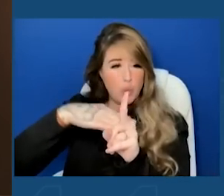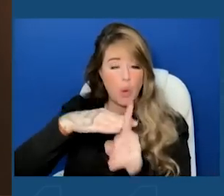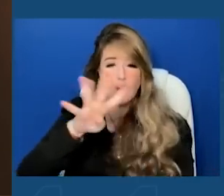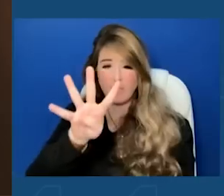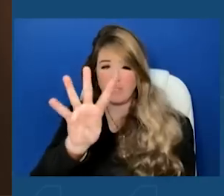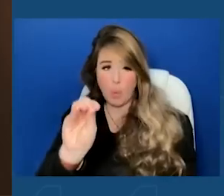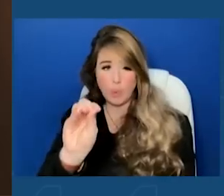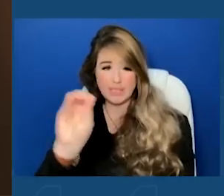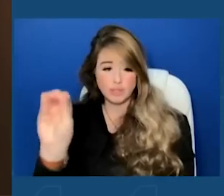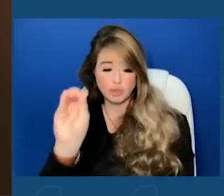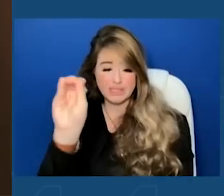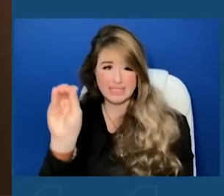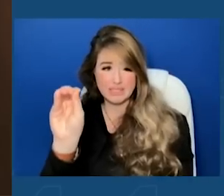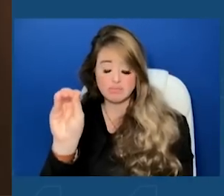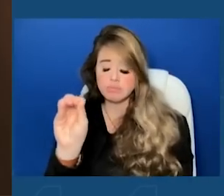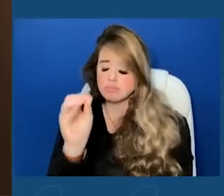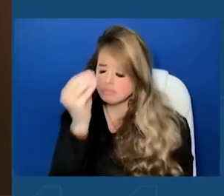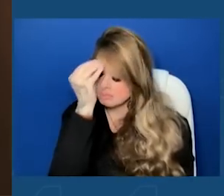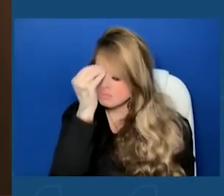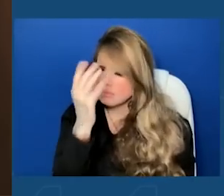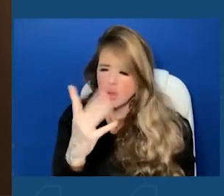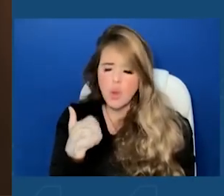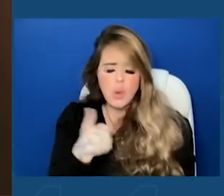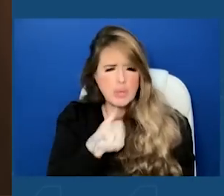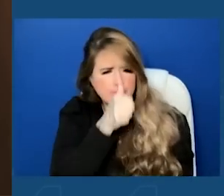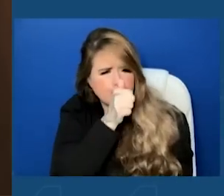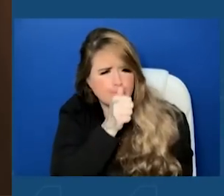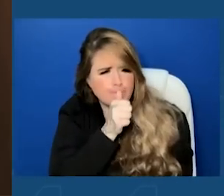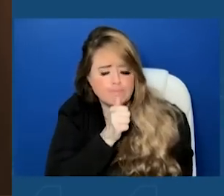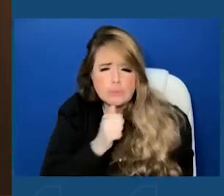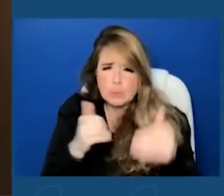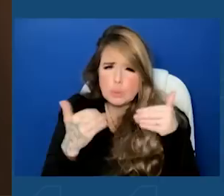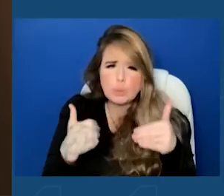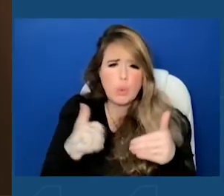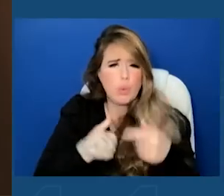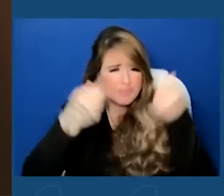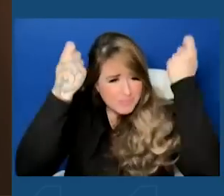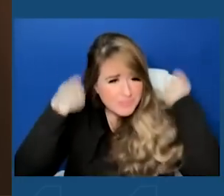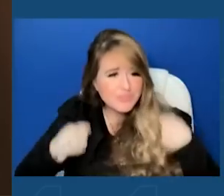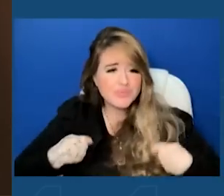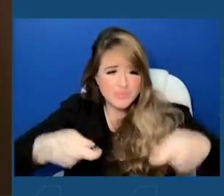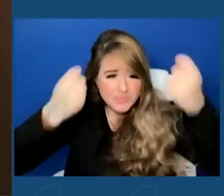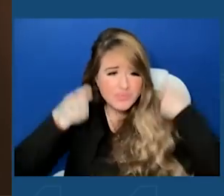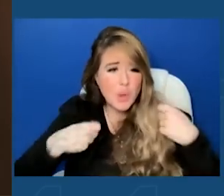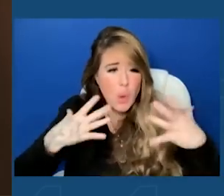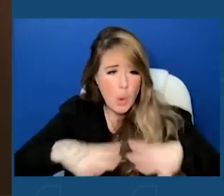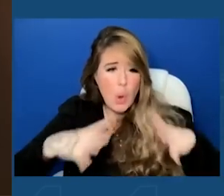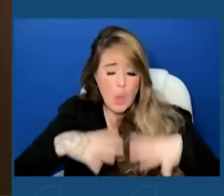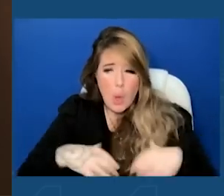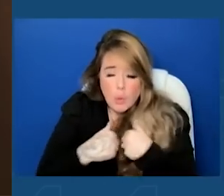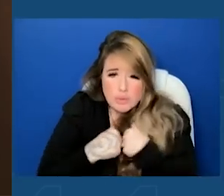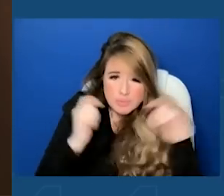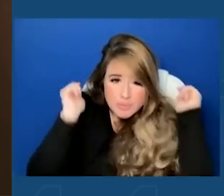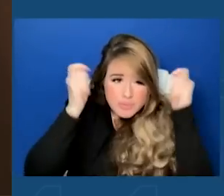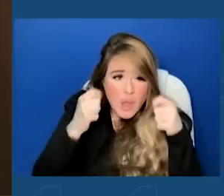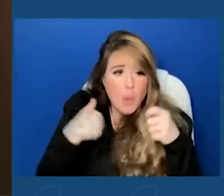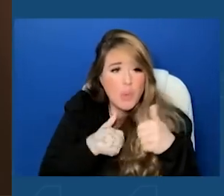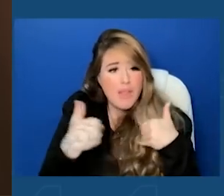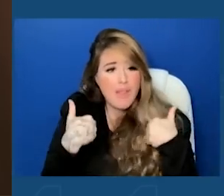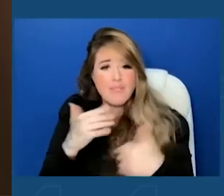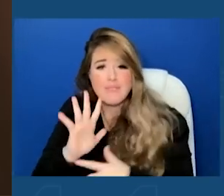very uncomfortable. We had to layer up. We had our 5-year-old great-nephew and